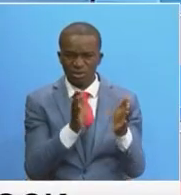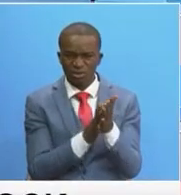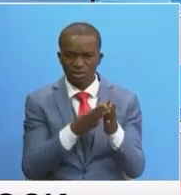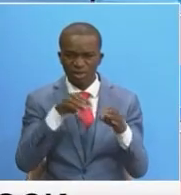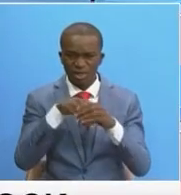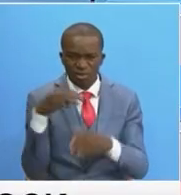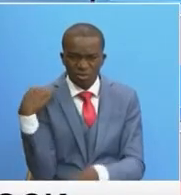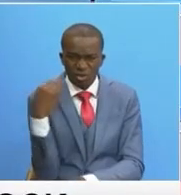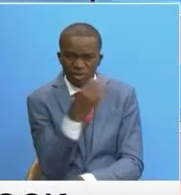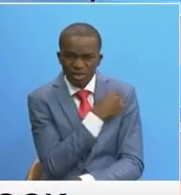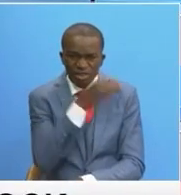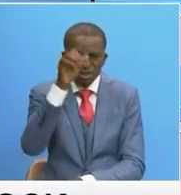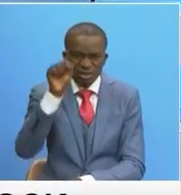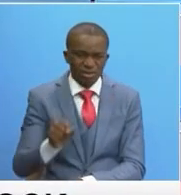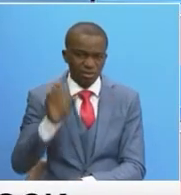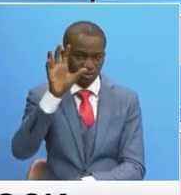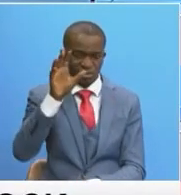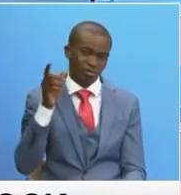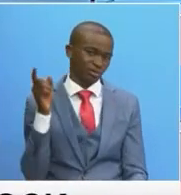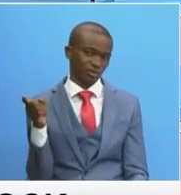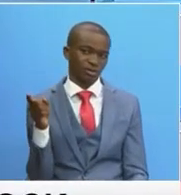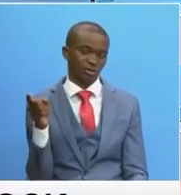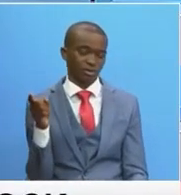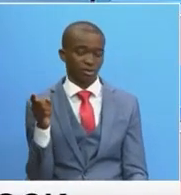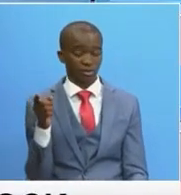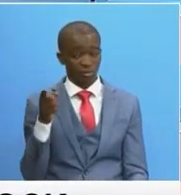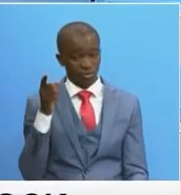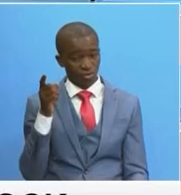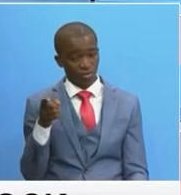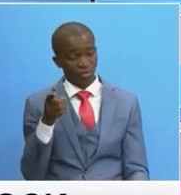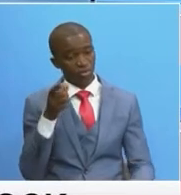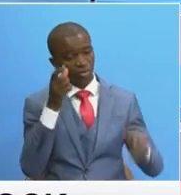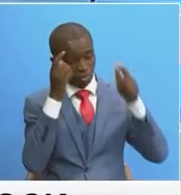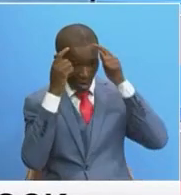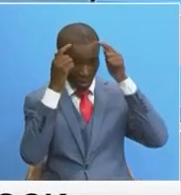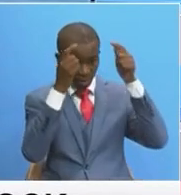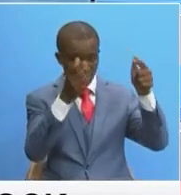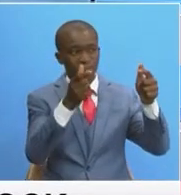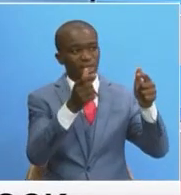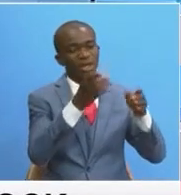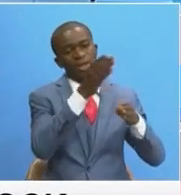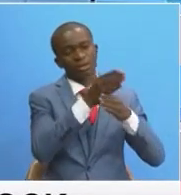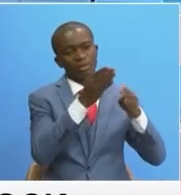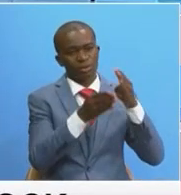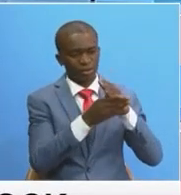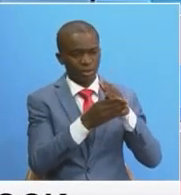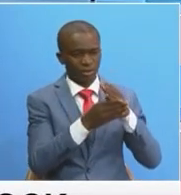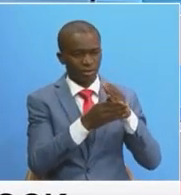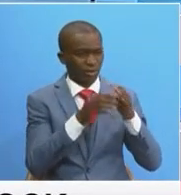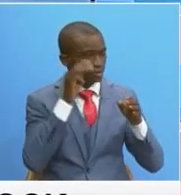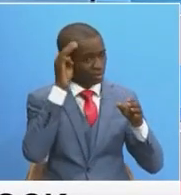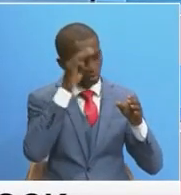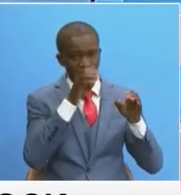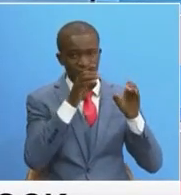when he officially handed over the building to the Ministry of Education, World Vision Director Business